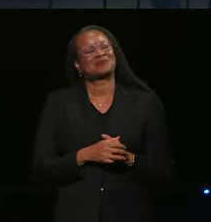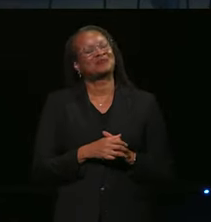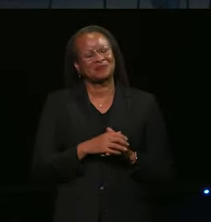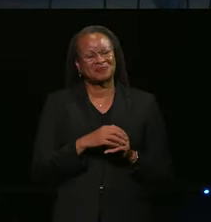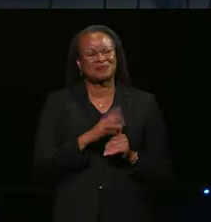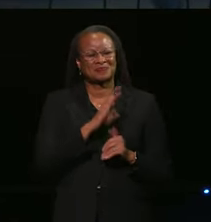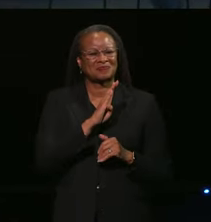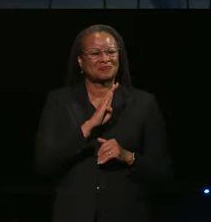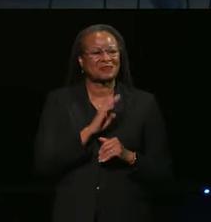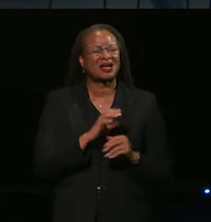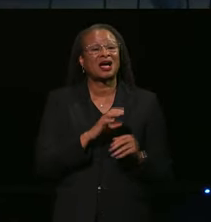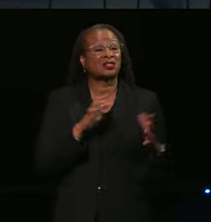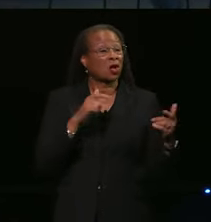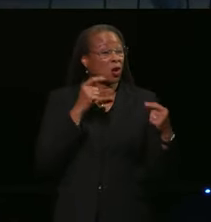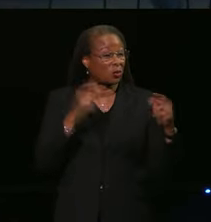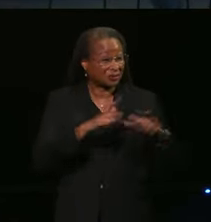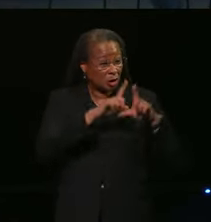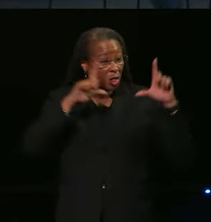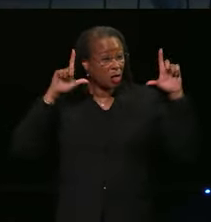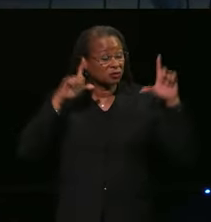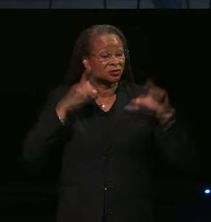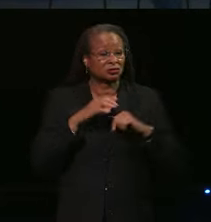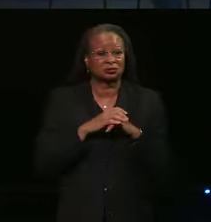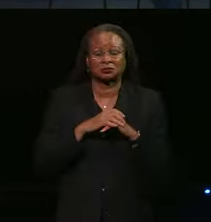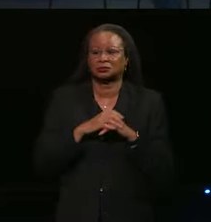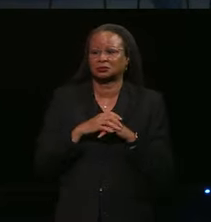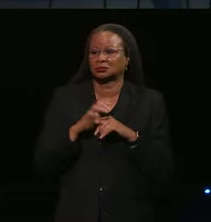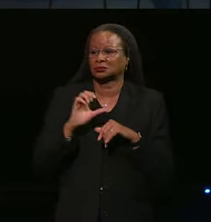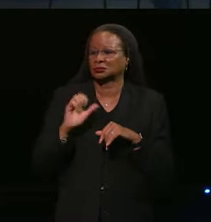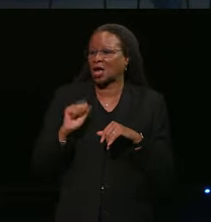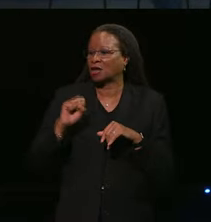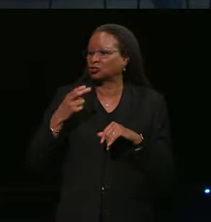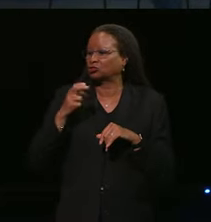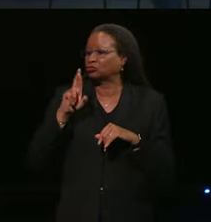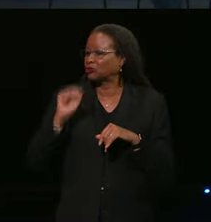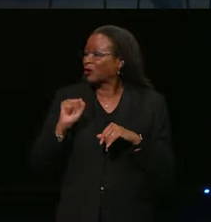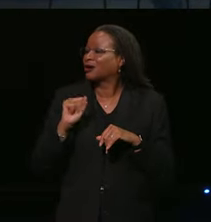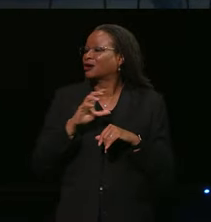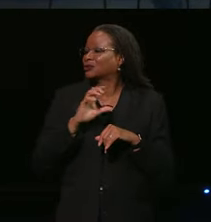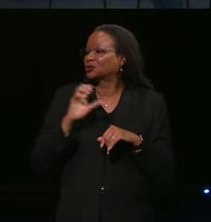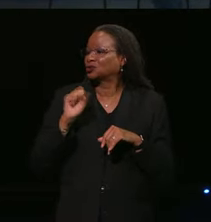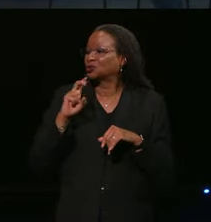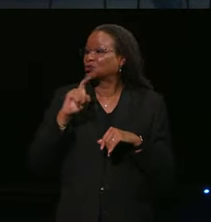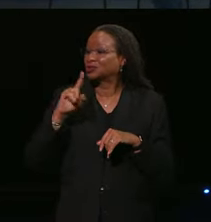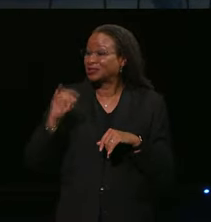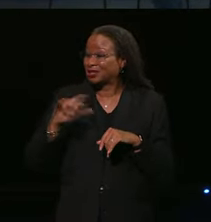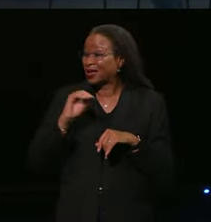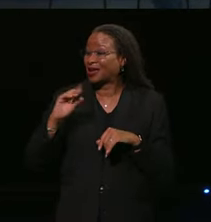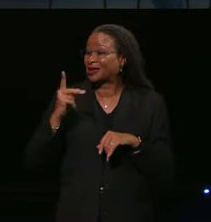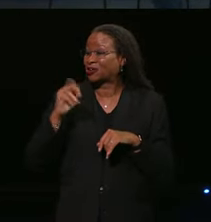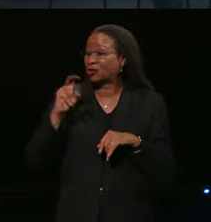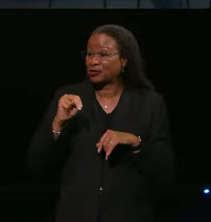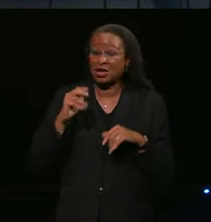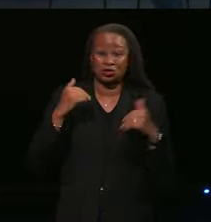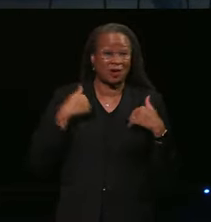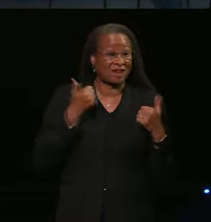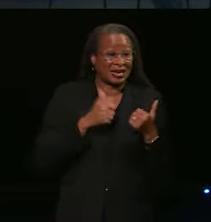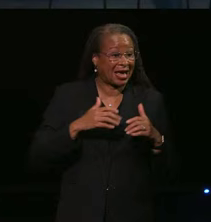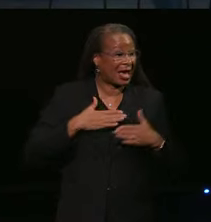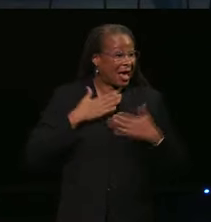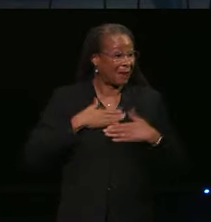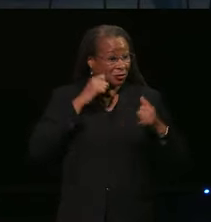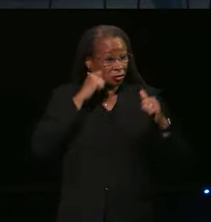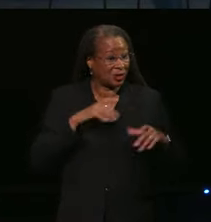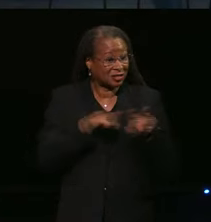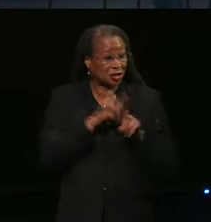always close-ups and so forth, but was there, you know, Ashra and Suzi and Karen, and were there any, like, happy surprises as you